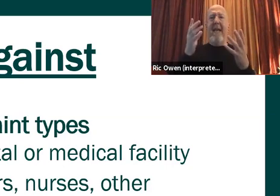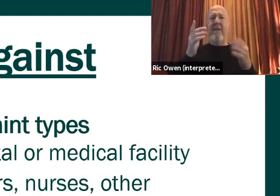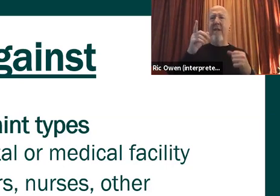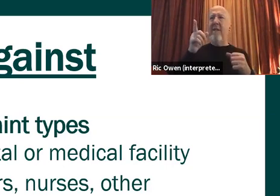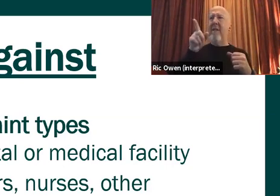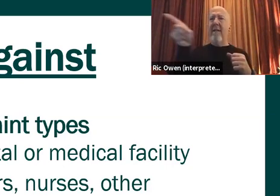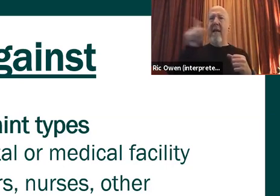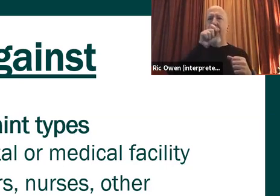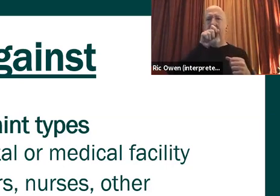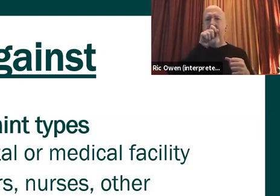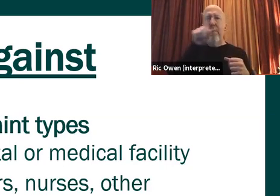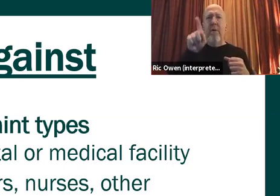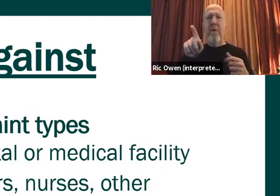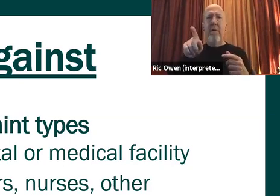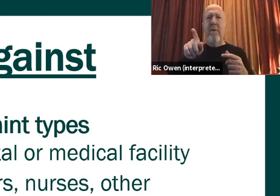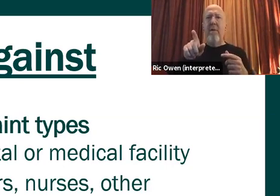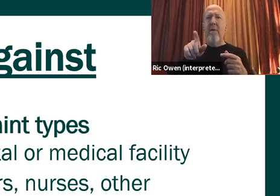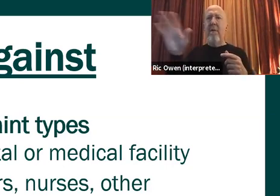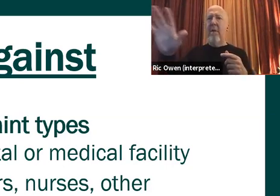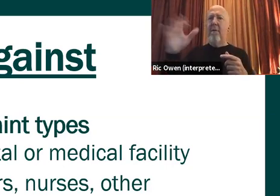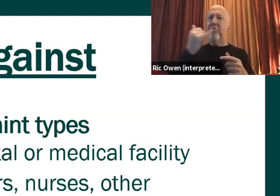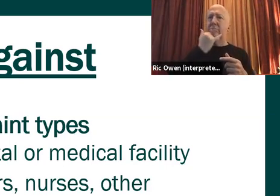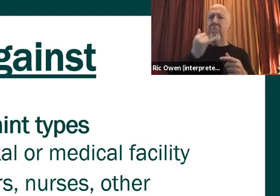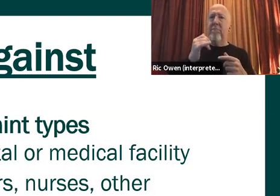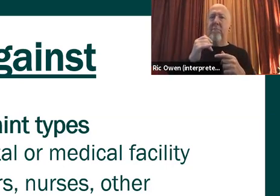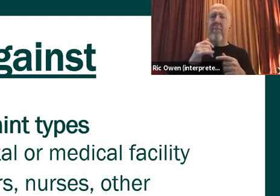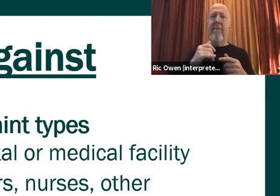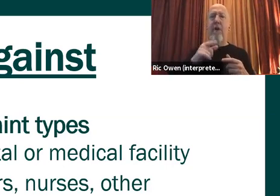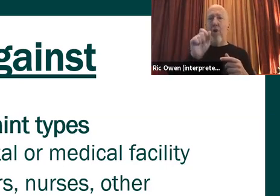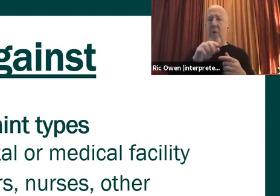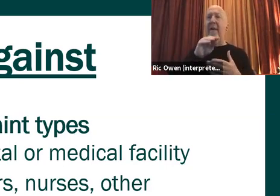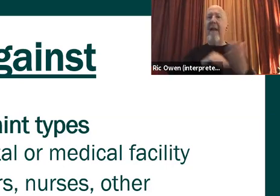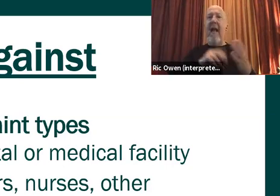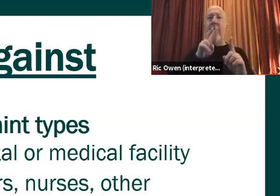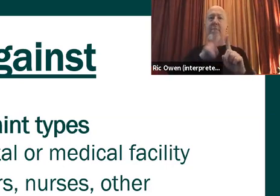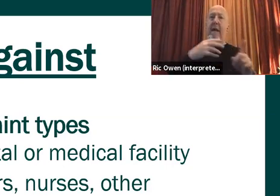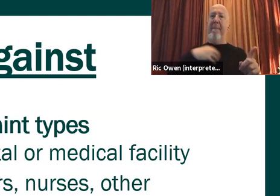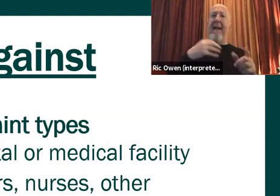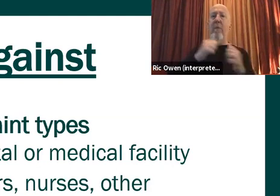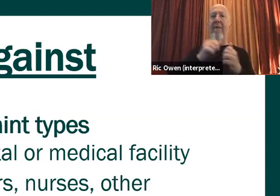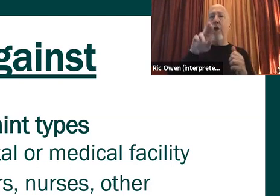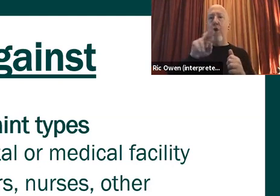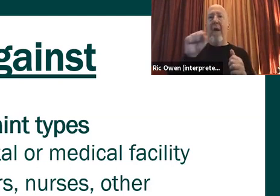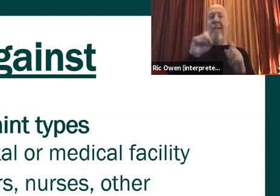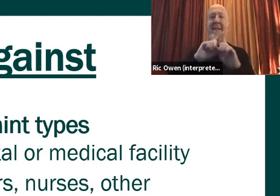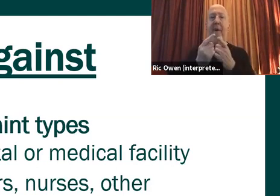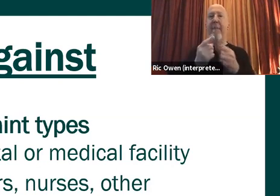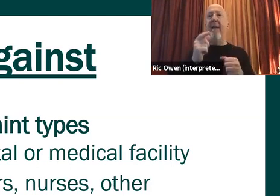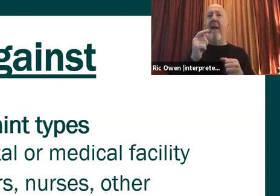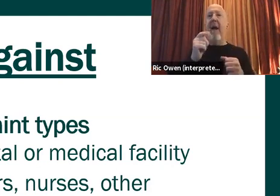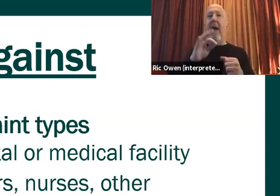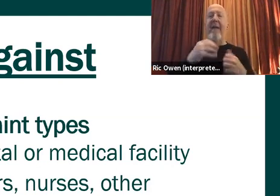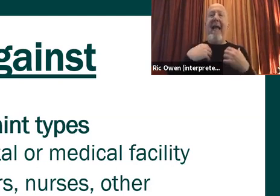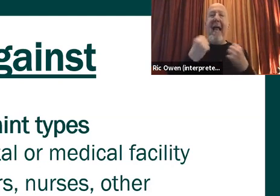by a medical provider or insurance company, you can file a complaint with the U.S. Department Health and Human